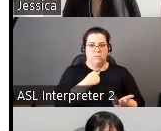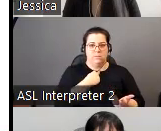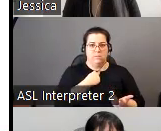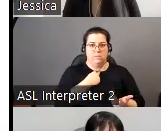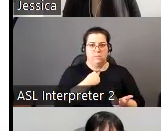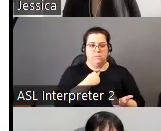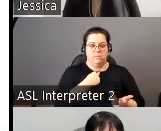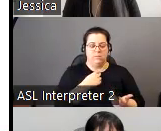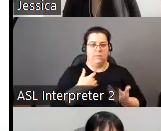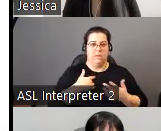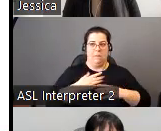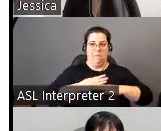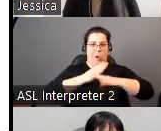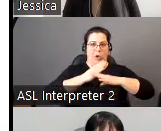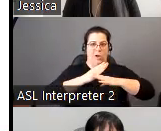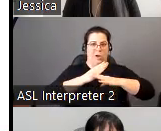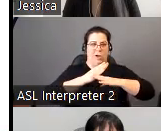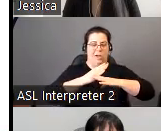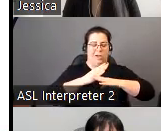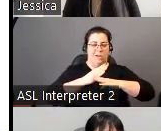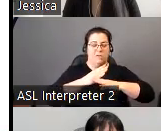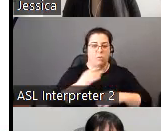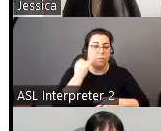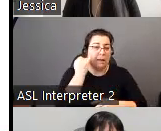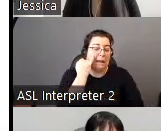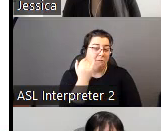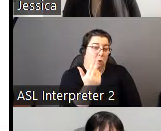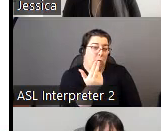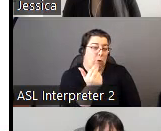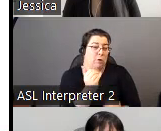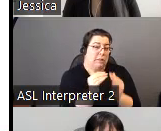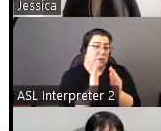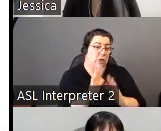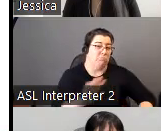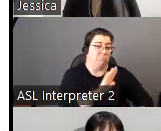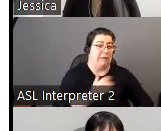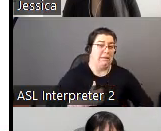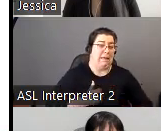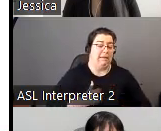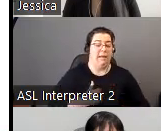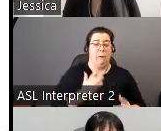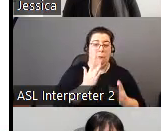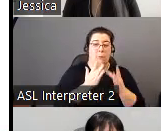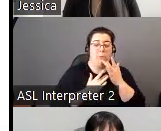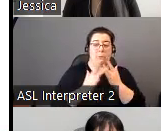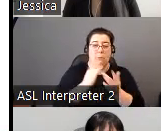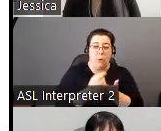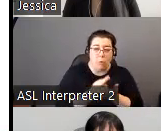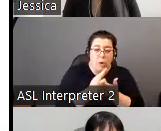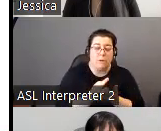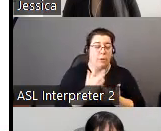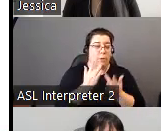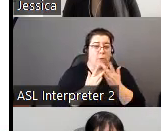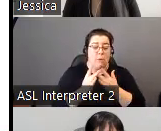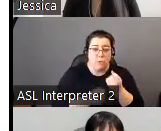miss, kind of only 13 across Canada is very slim in terms of resources and supports for older women,